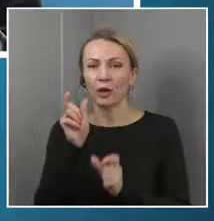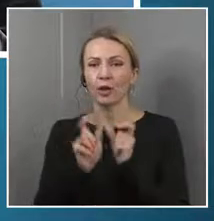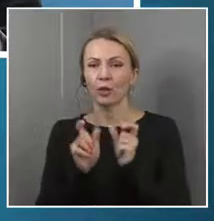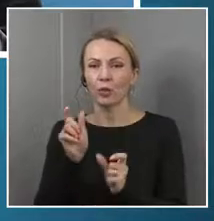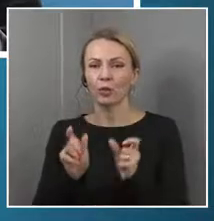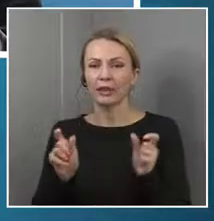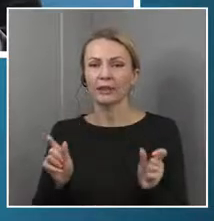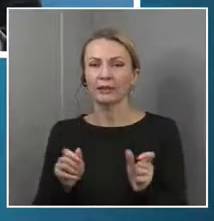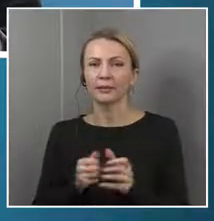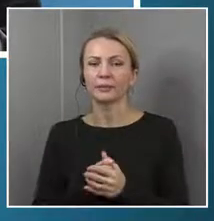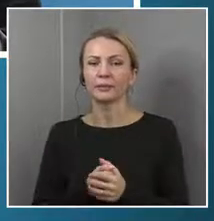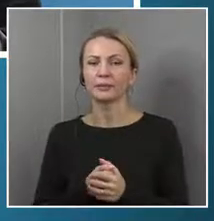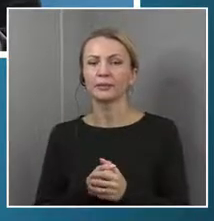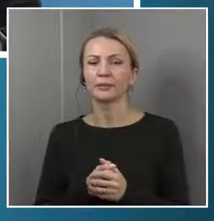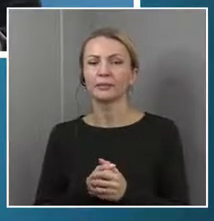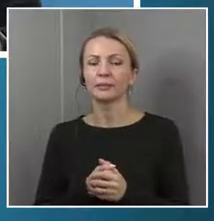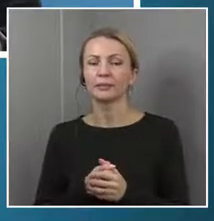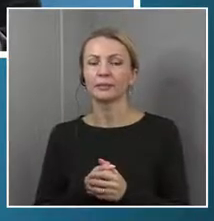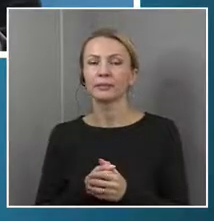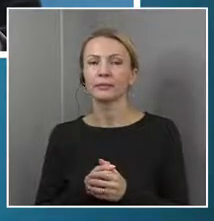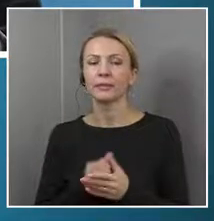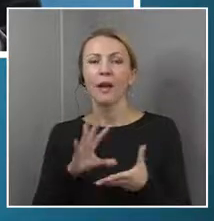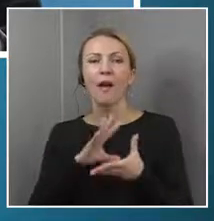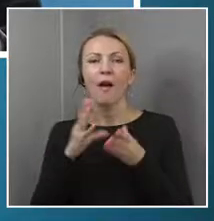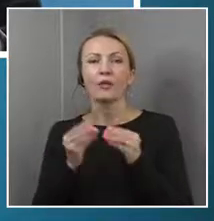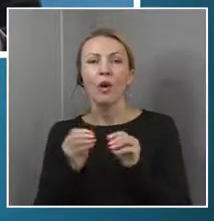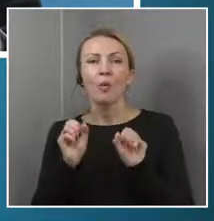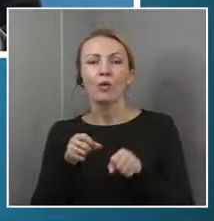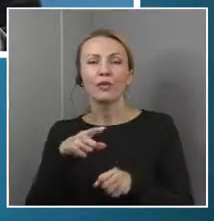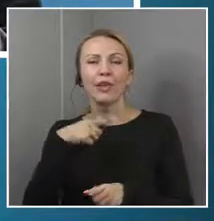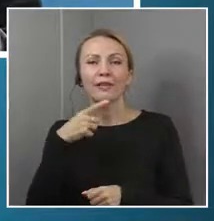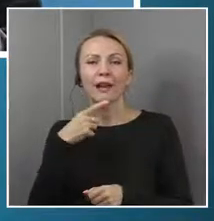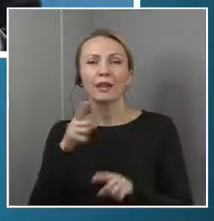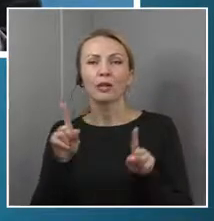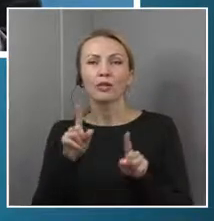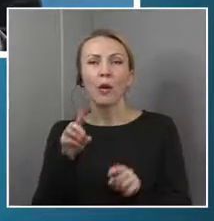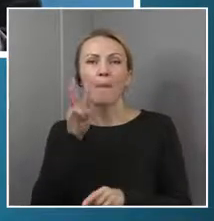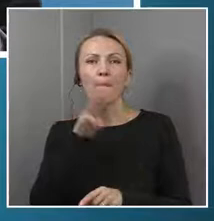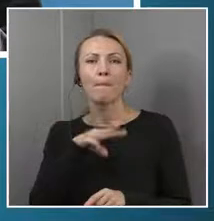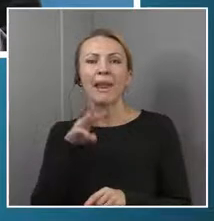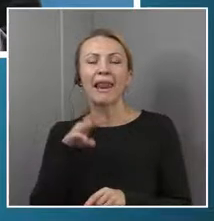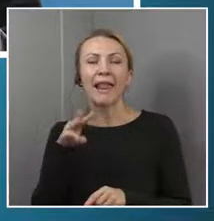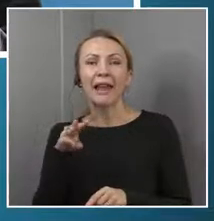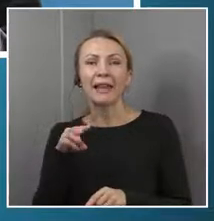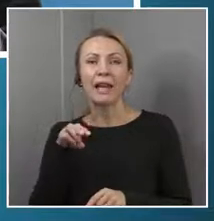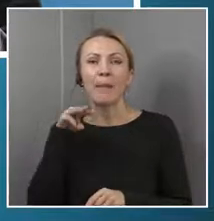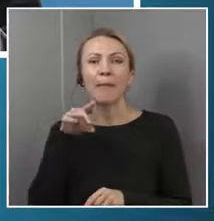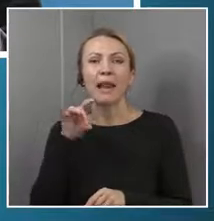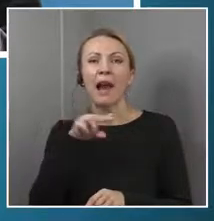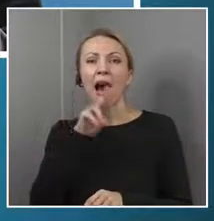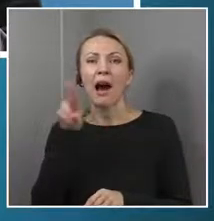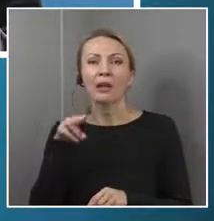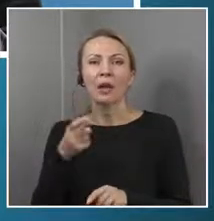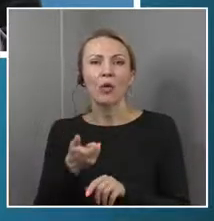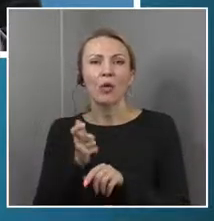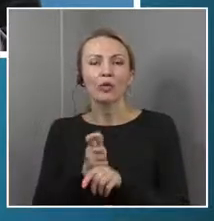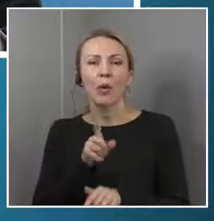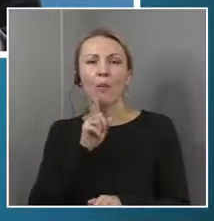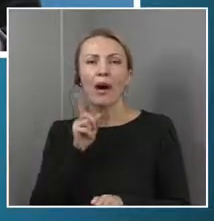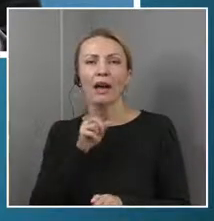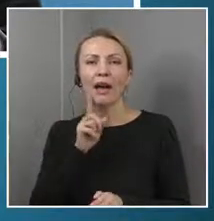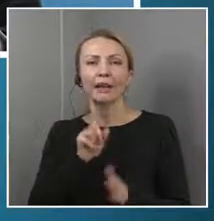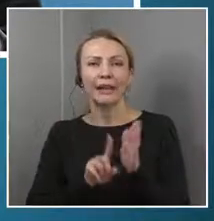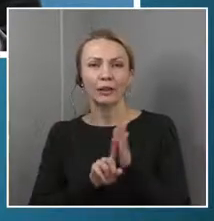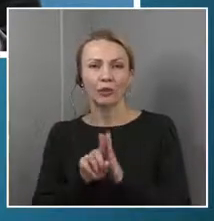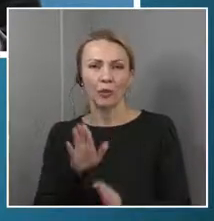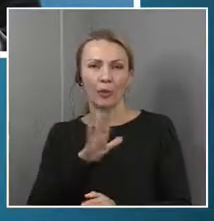comparatively younger age of the millionaires and young billionaires is undoubtedly a factor in that